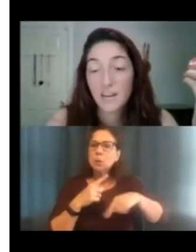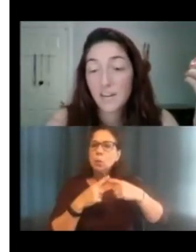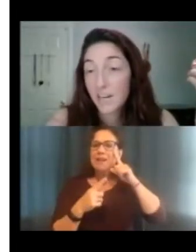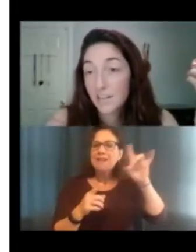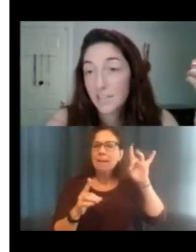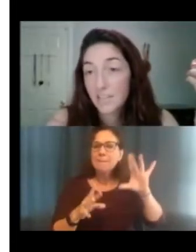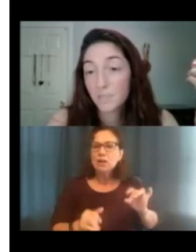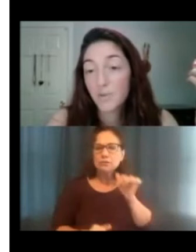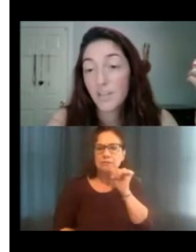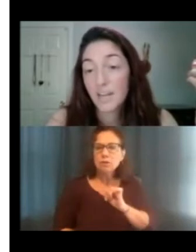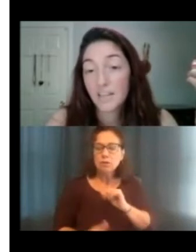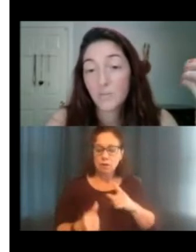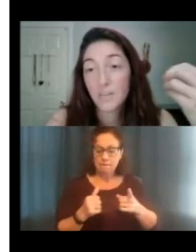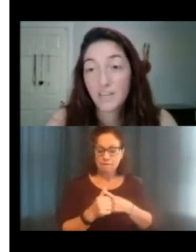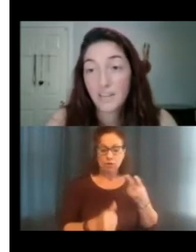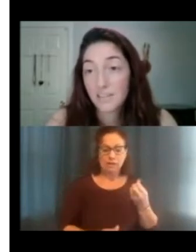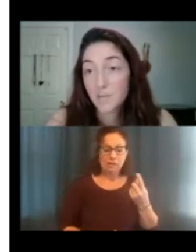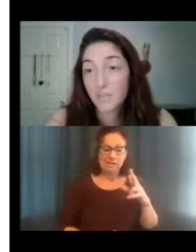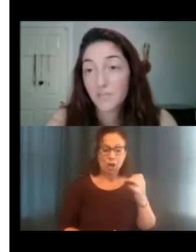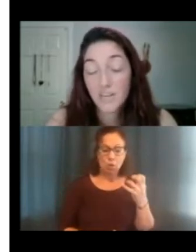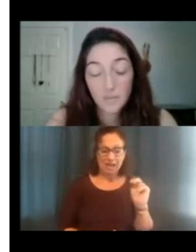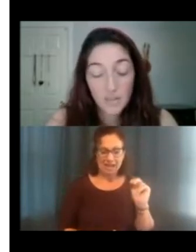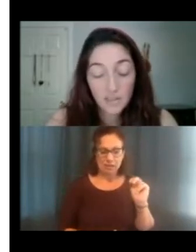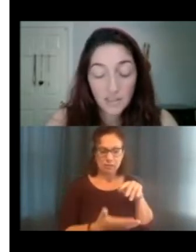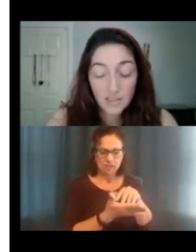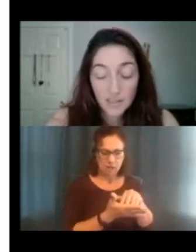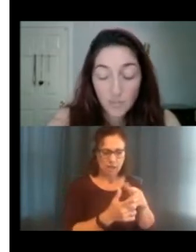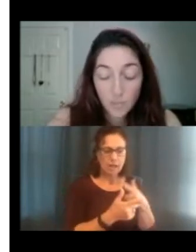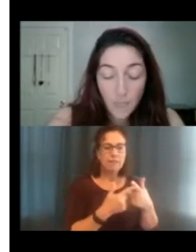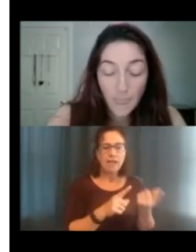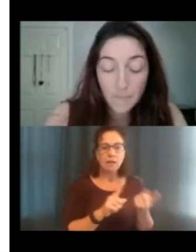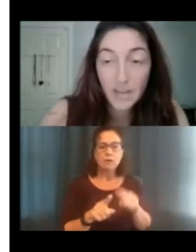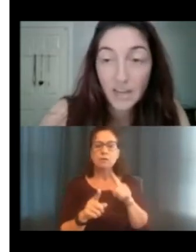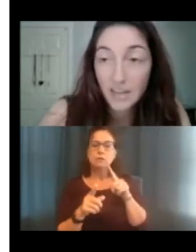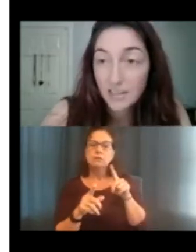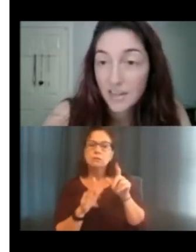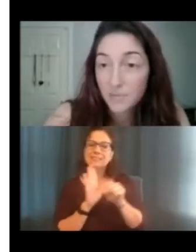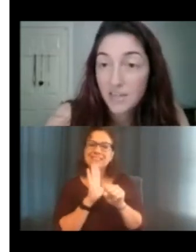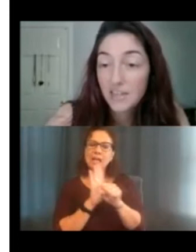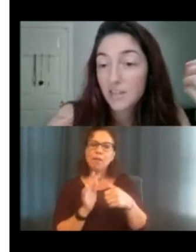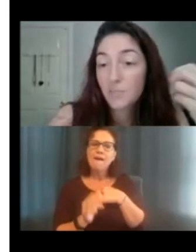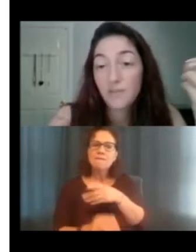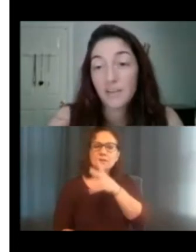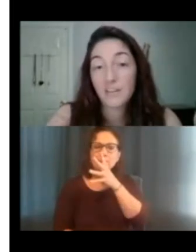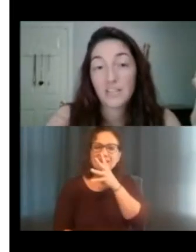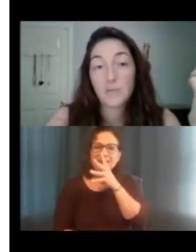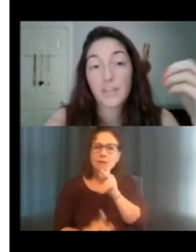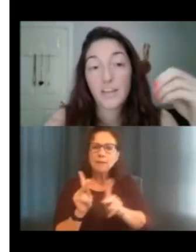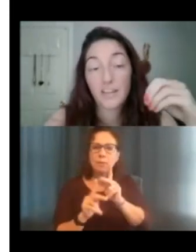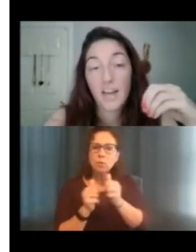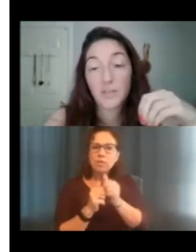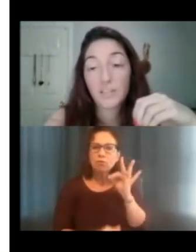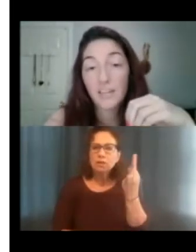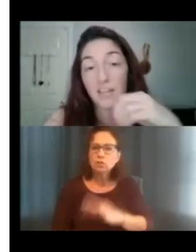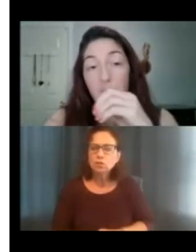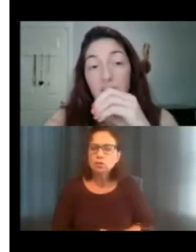in a Hungarian sample, and we did it in a sample of French speakers. And in addition, we found in our sample